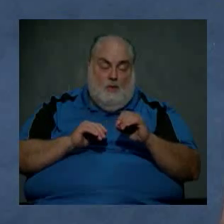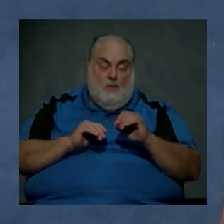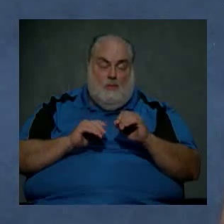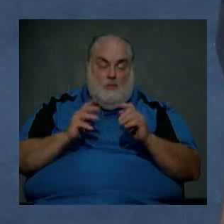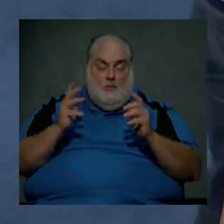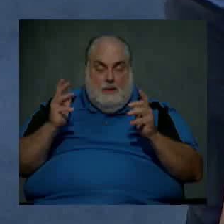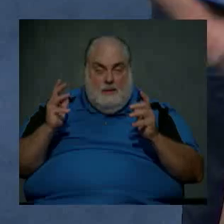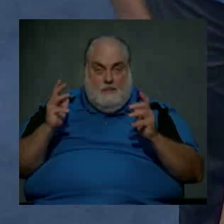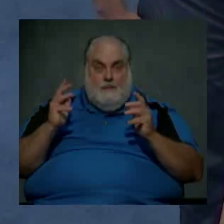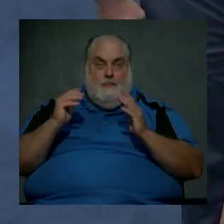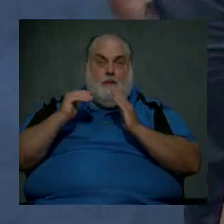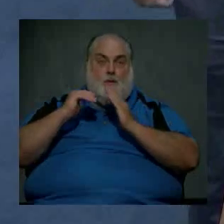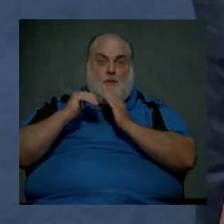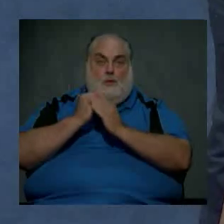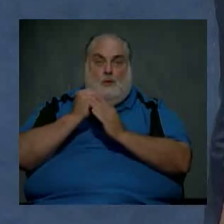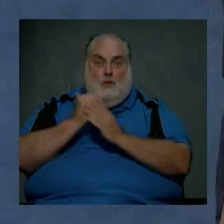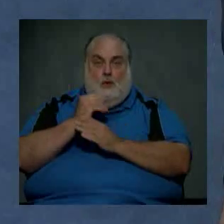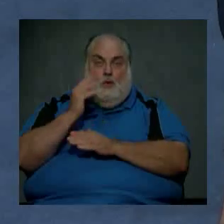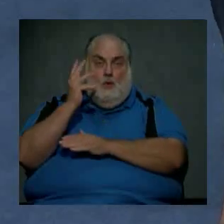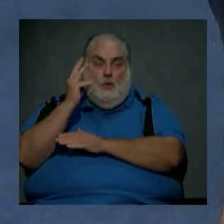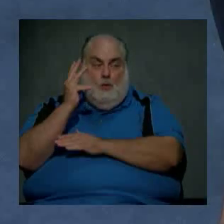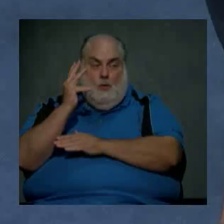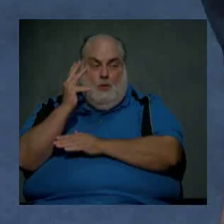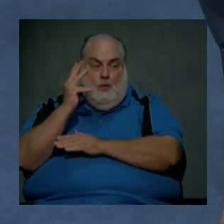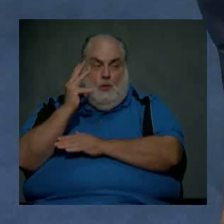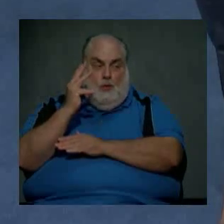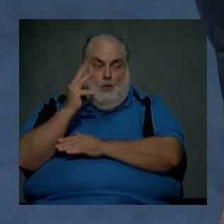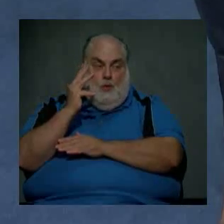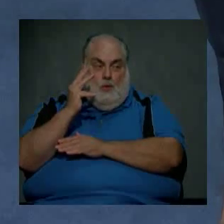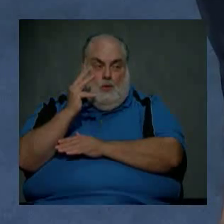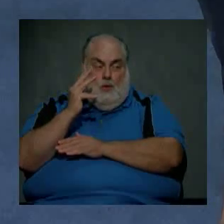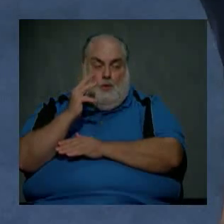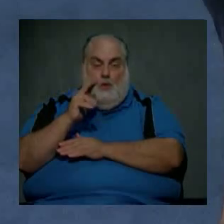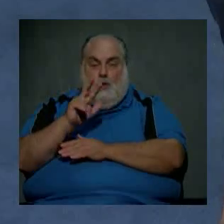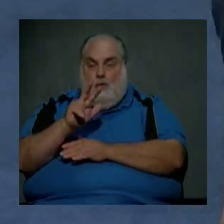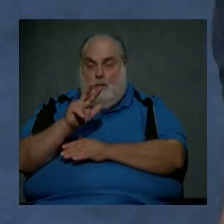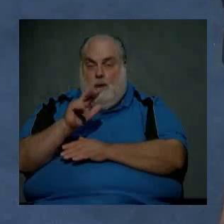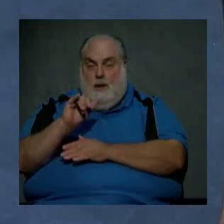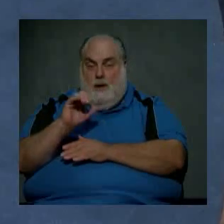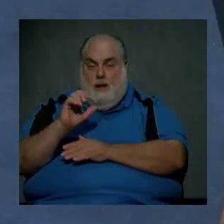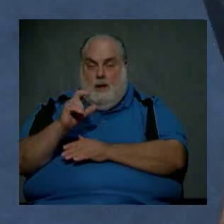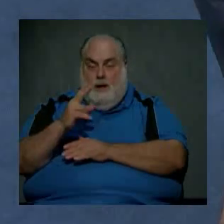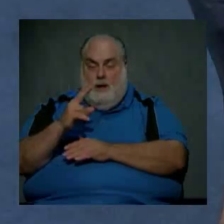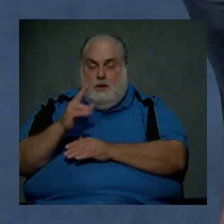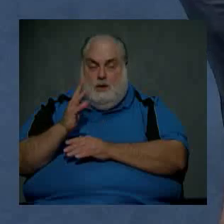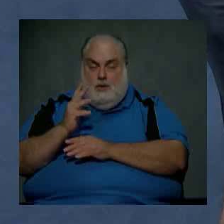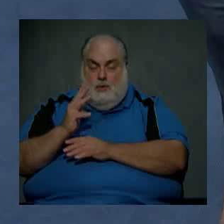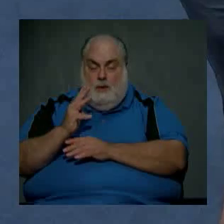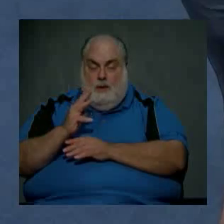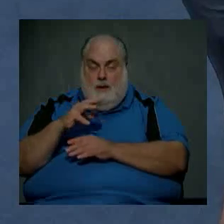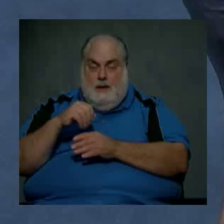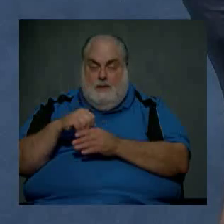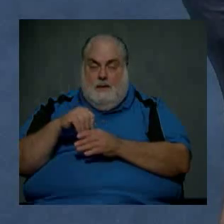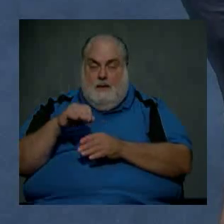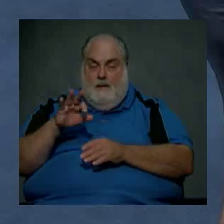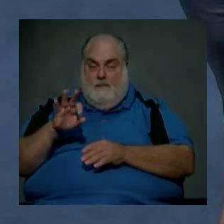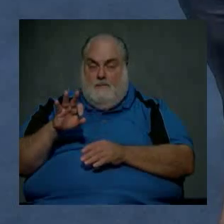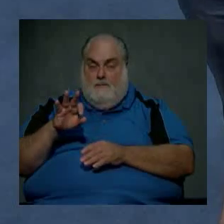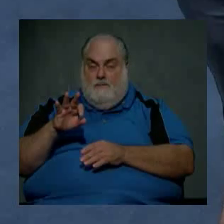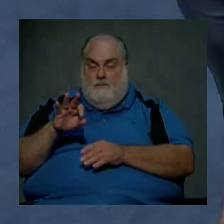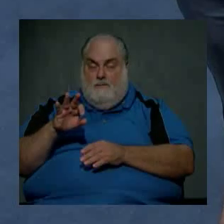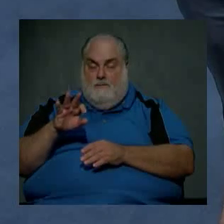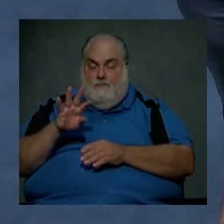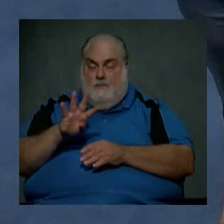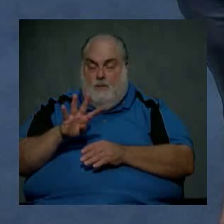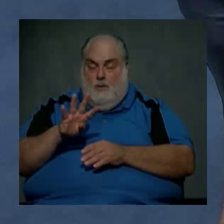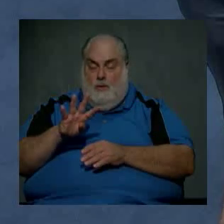be? well, the problem with the height is you can only get a 3-inch caliper tree to go in that 4 foot by 4 foot area